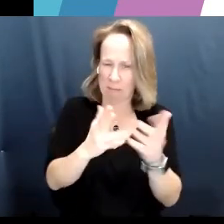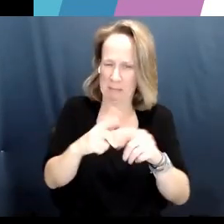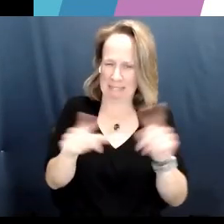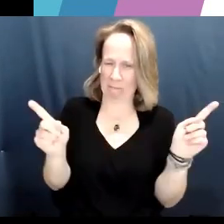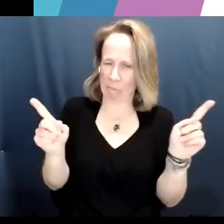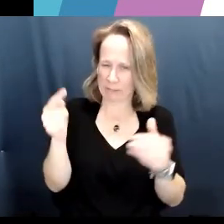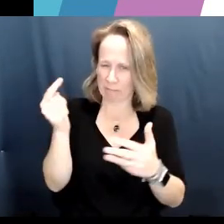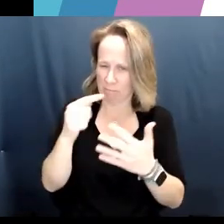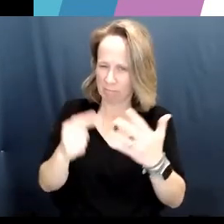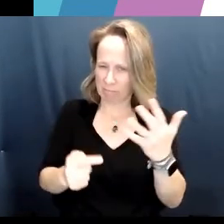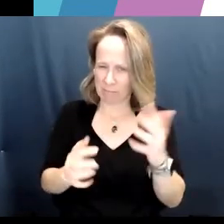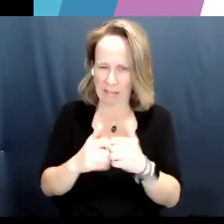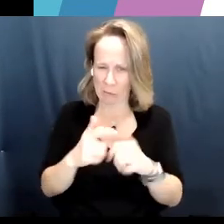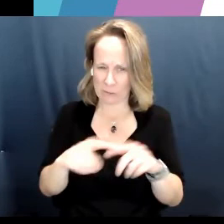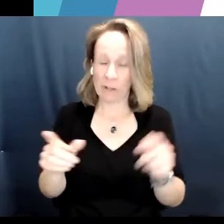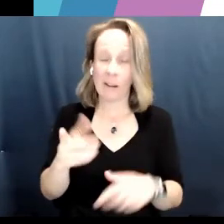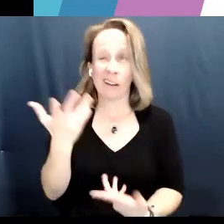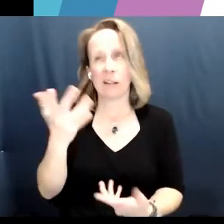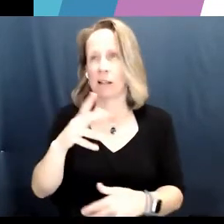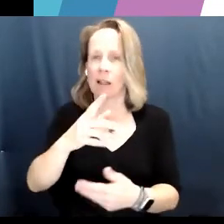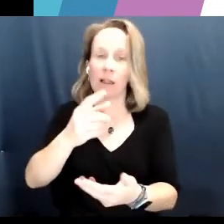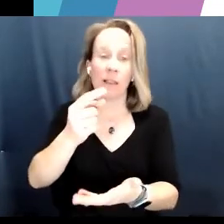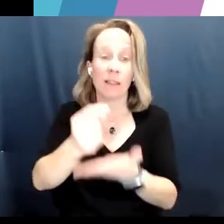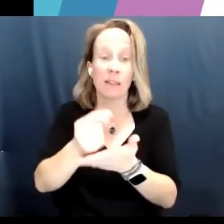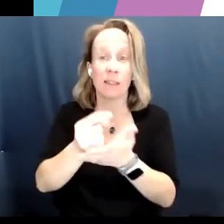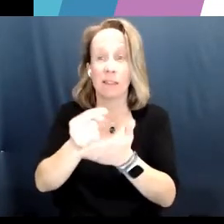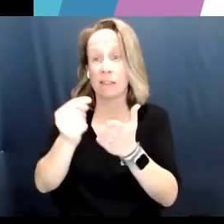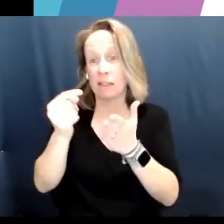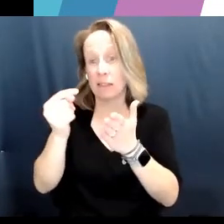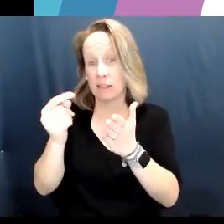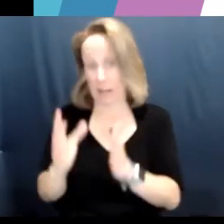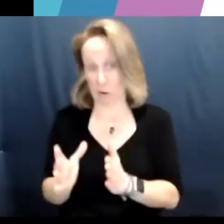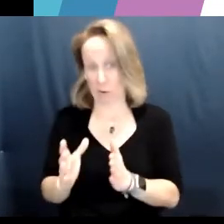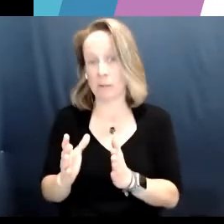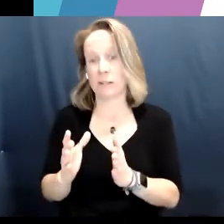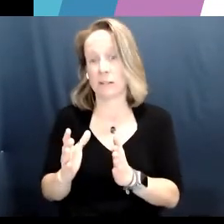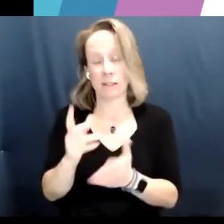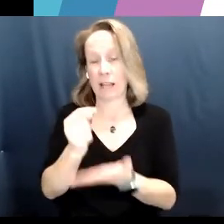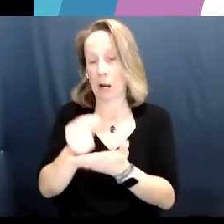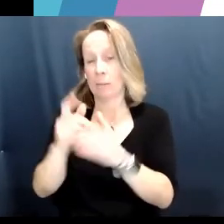Therapeutic groups are typically led by therapist clinicians. Mm-hmm.